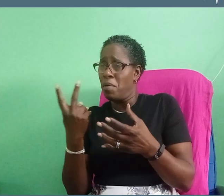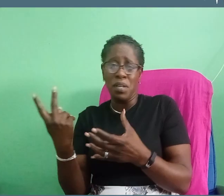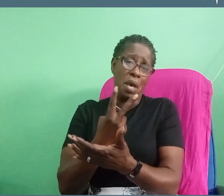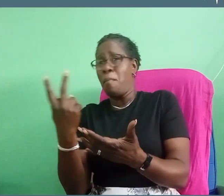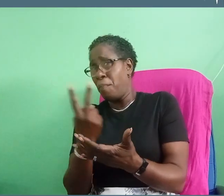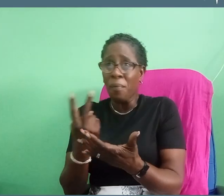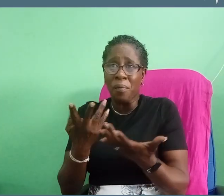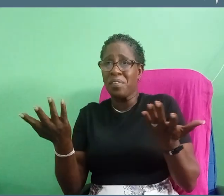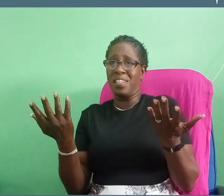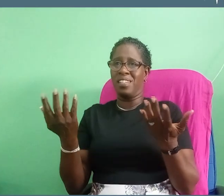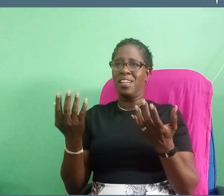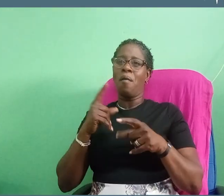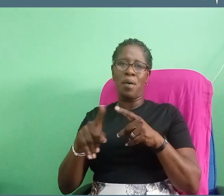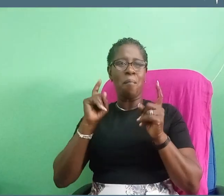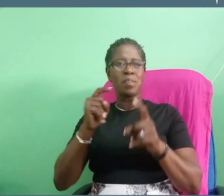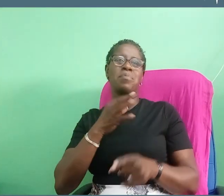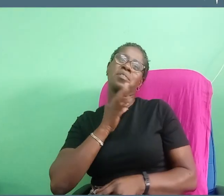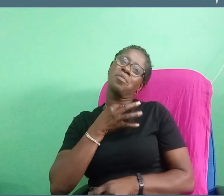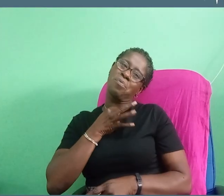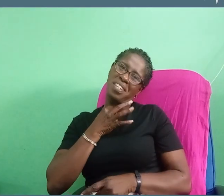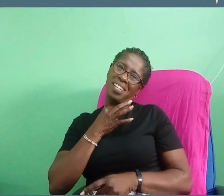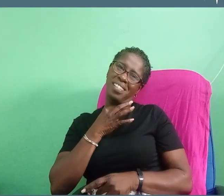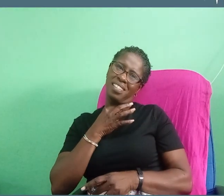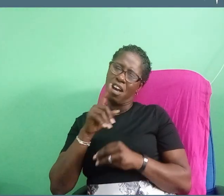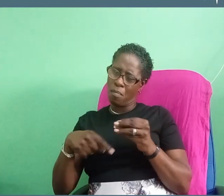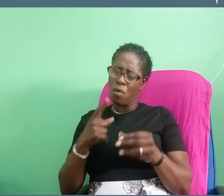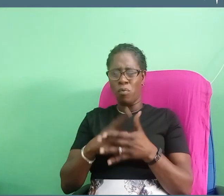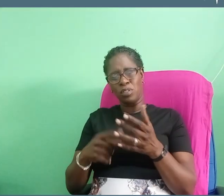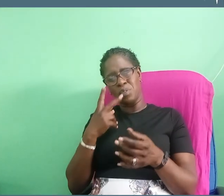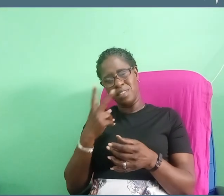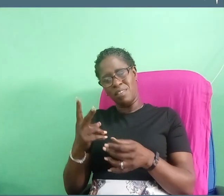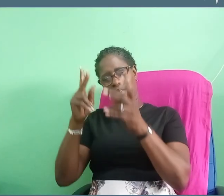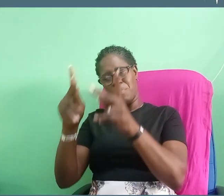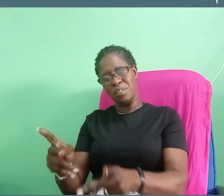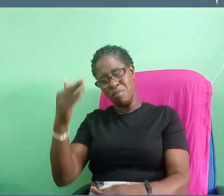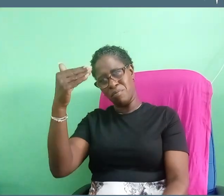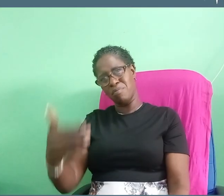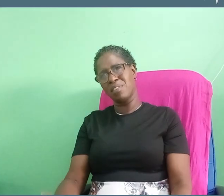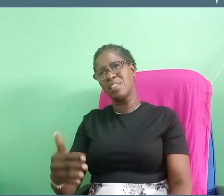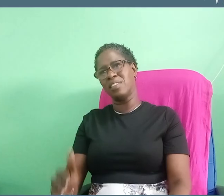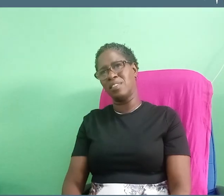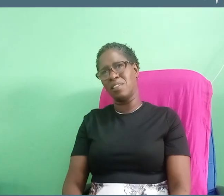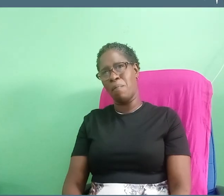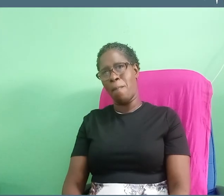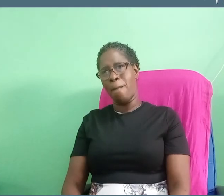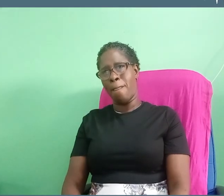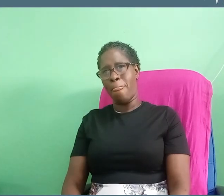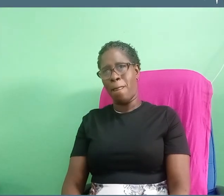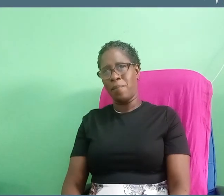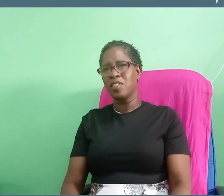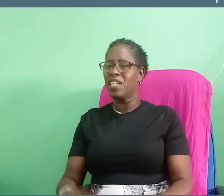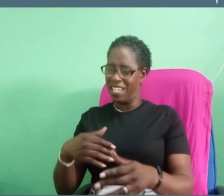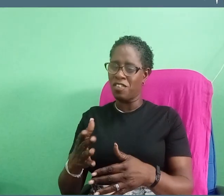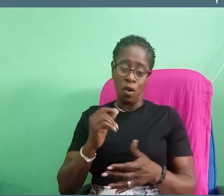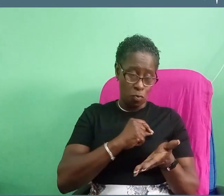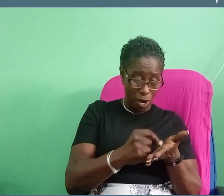things, but just being really curious about what you're seeing from the people in front of you and just trying something a little different. I'm going to write it down next